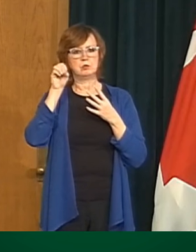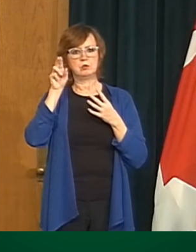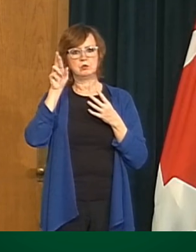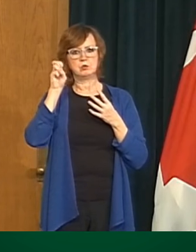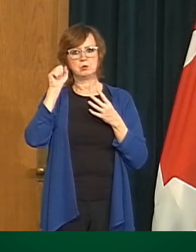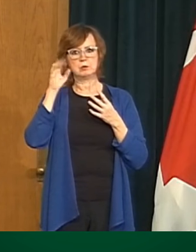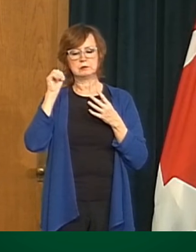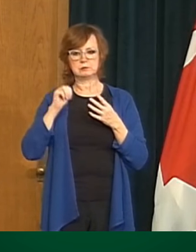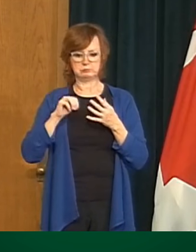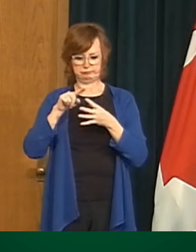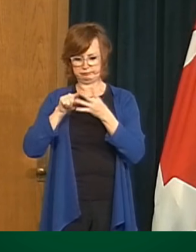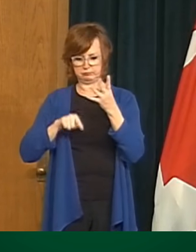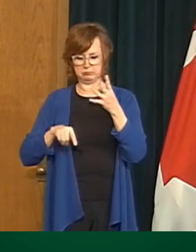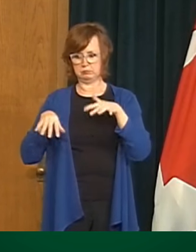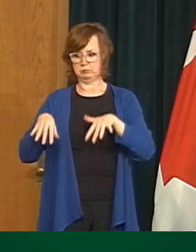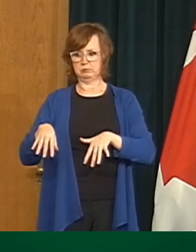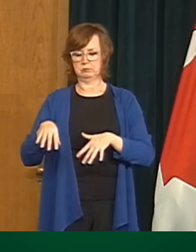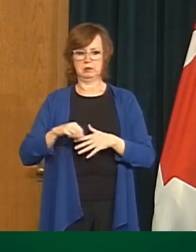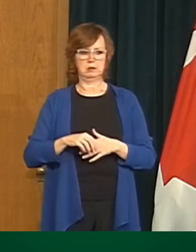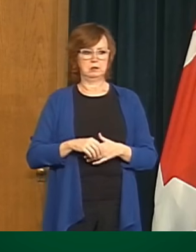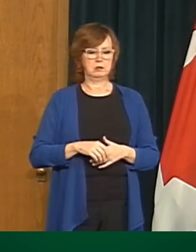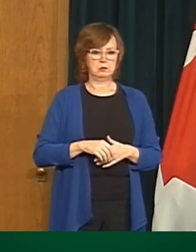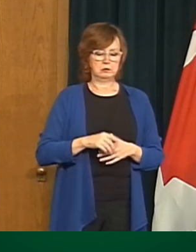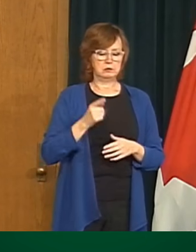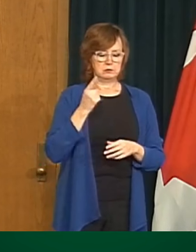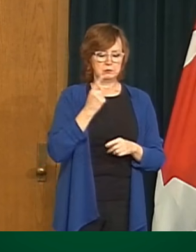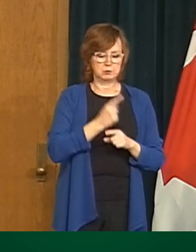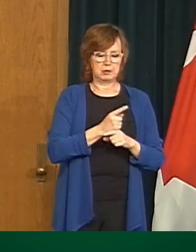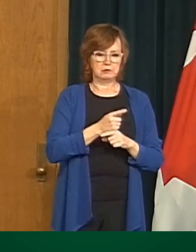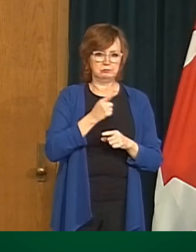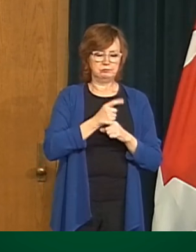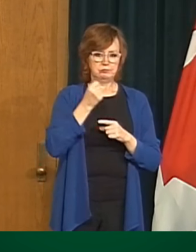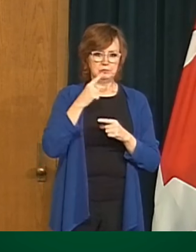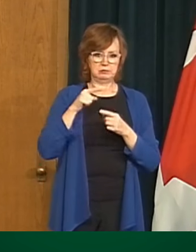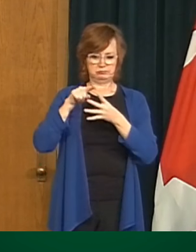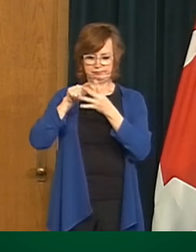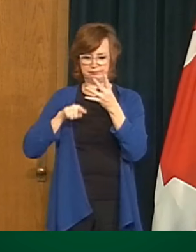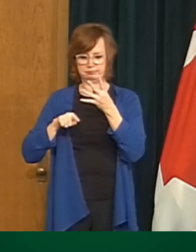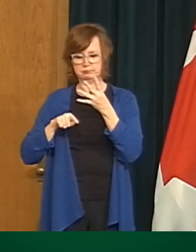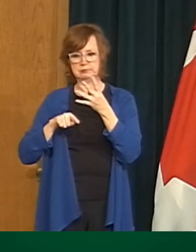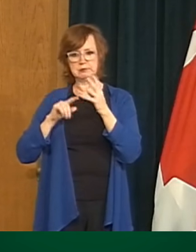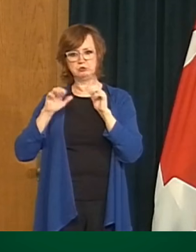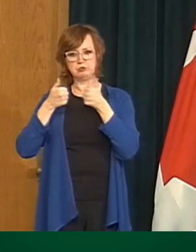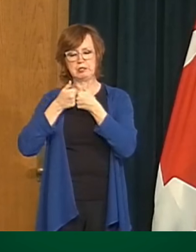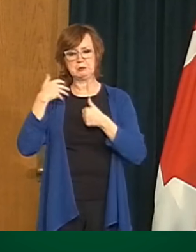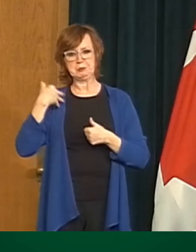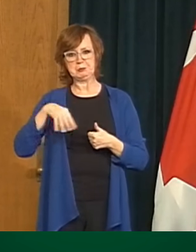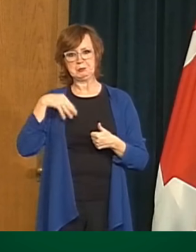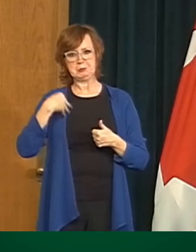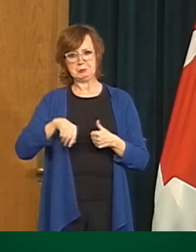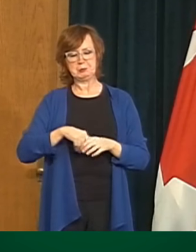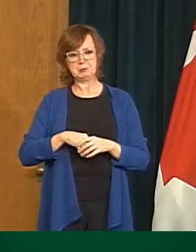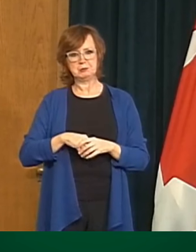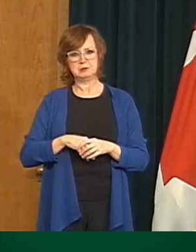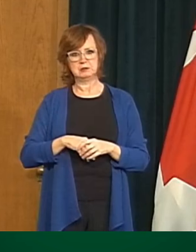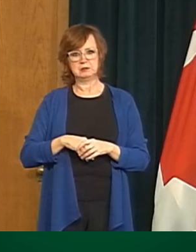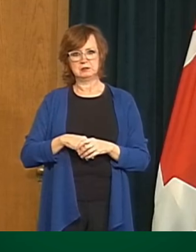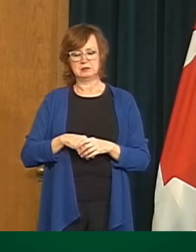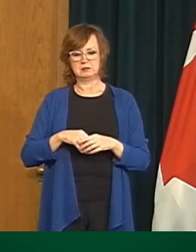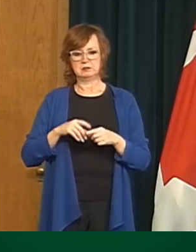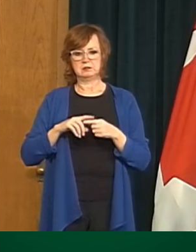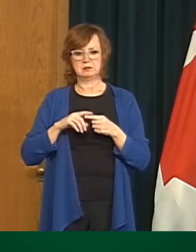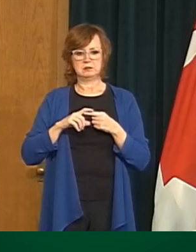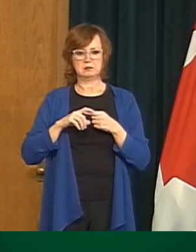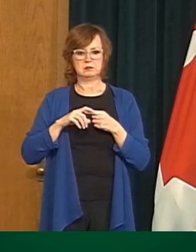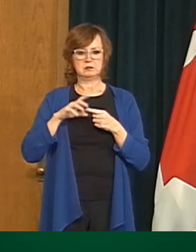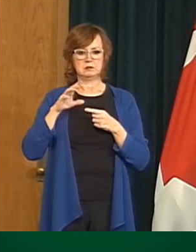an export-based economy. It most certainly is, and we are seeing challenges in the energy industry, in the mining